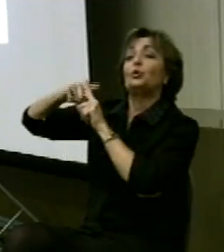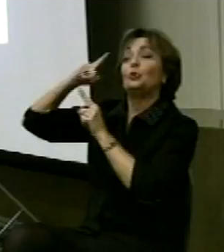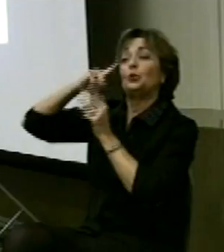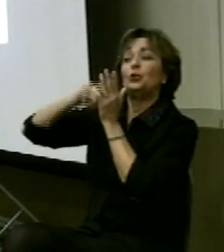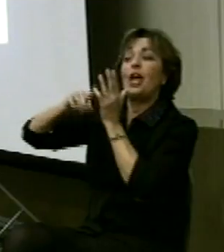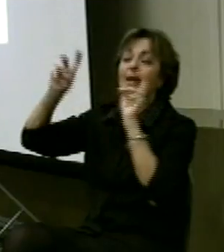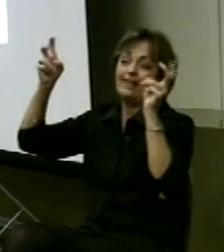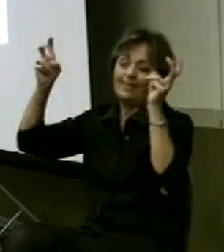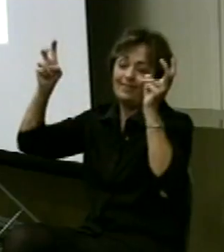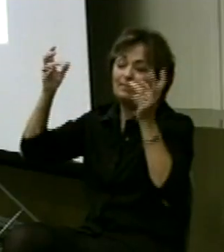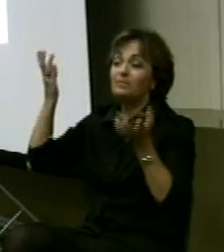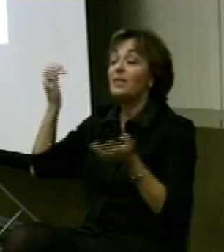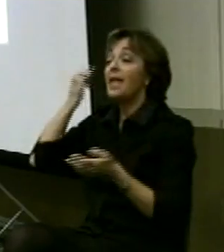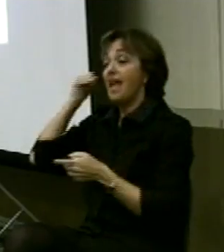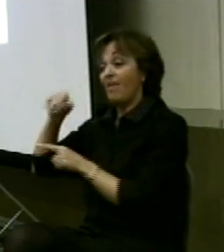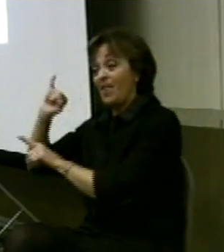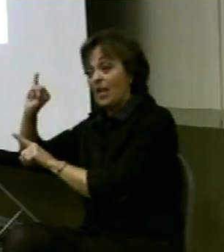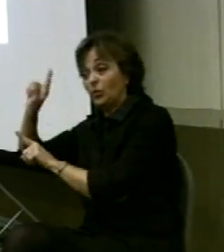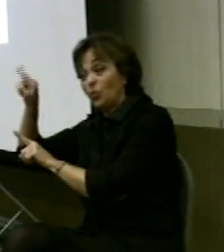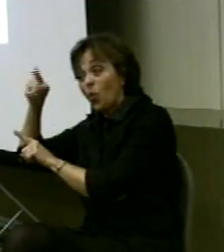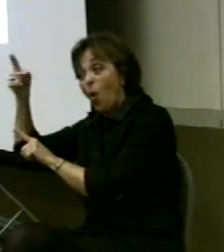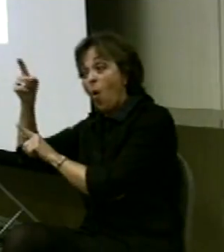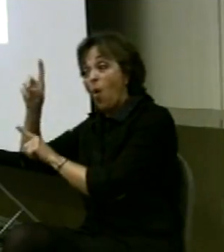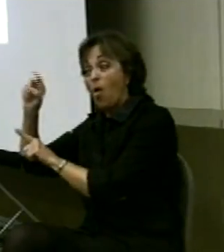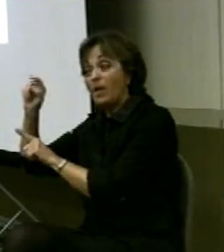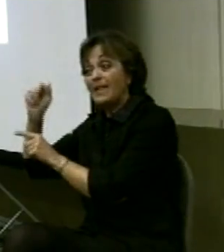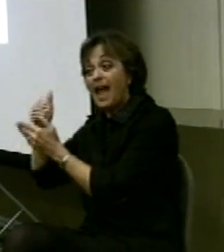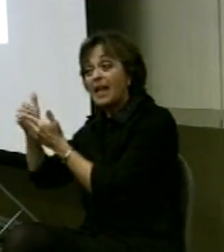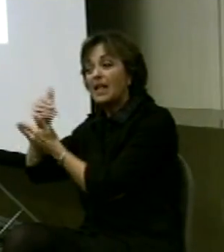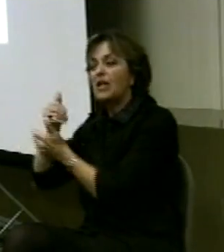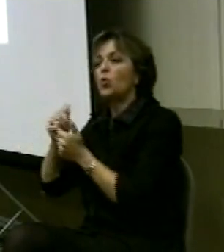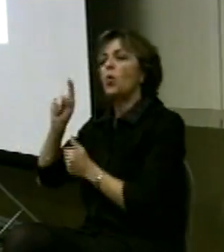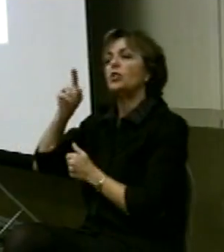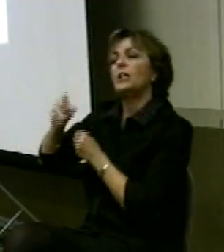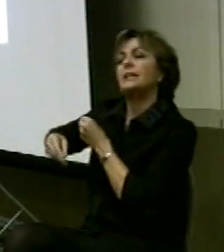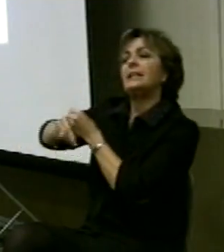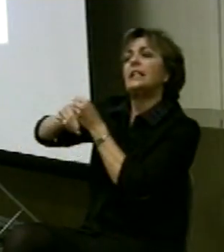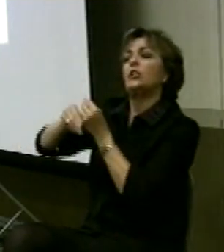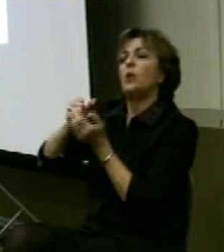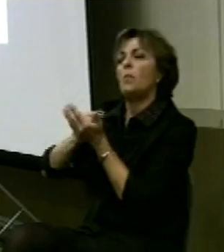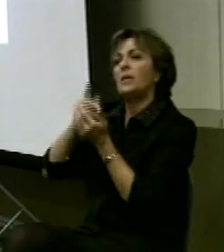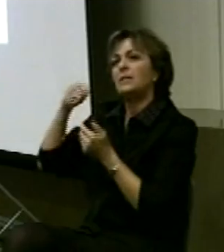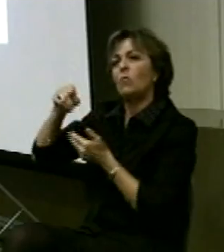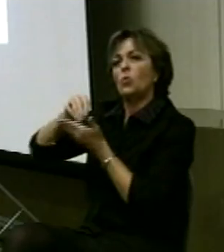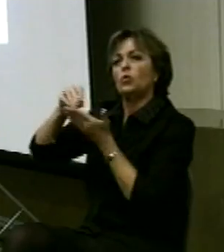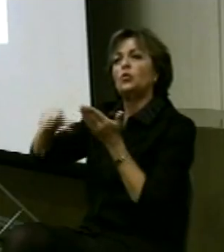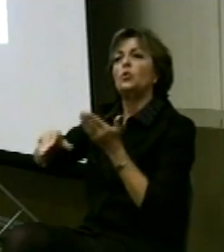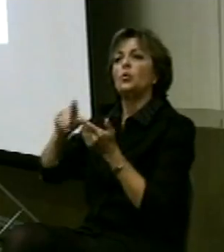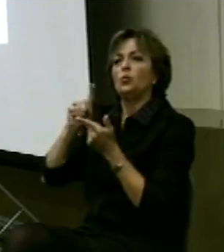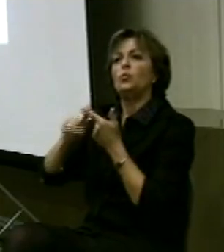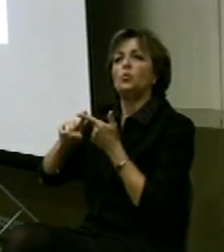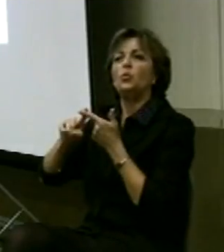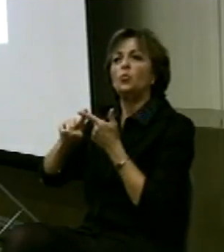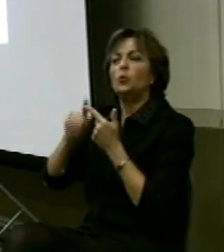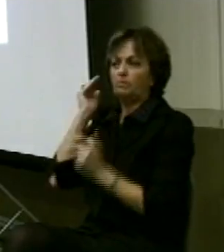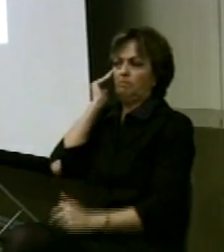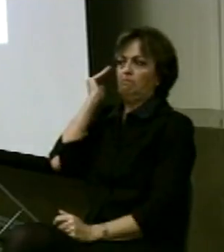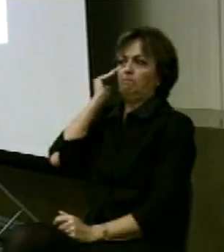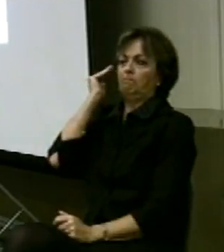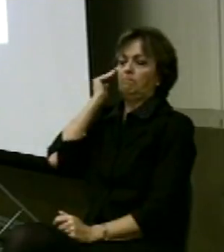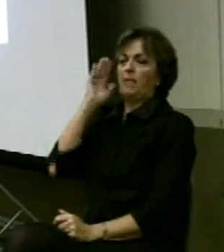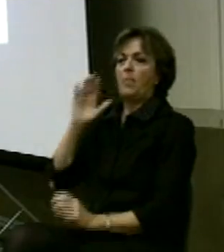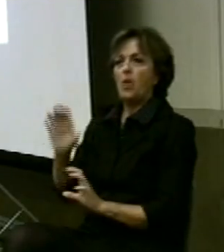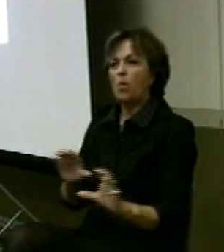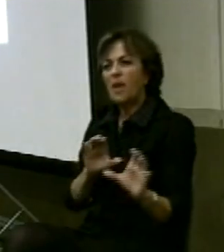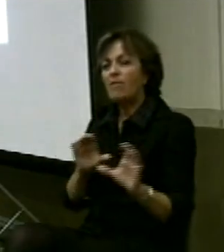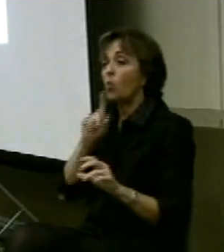this is your sole form of data collection, or maybe this is just an additional piece for the student to kind of stay aware of his or her behavior.